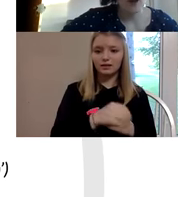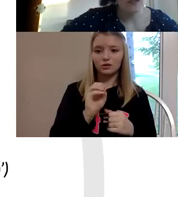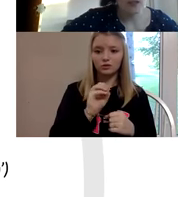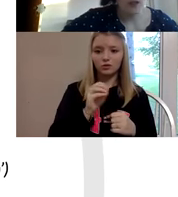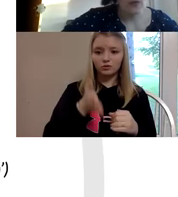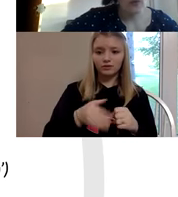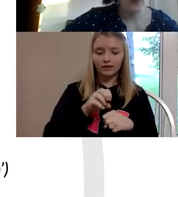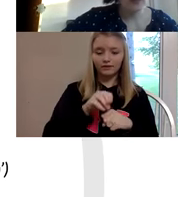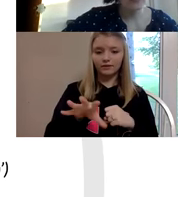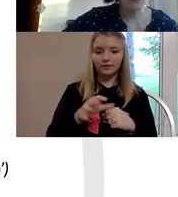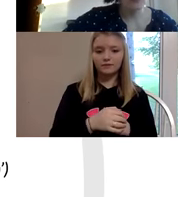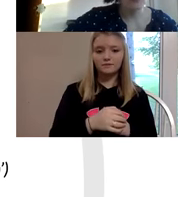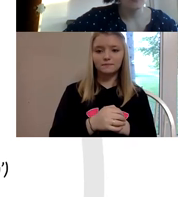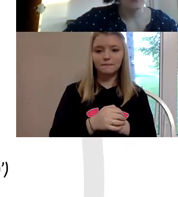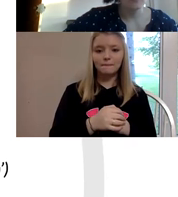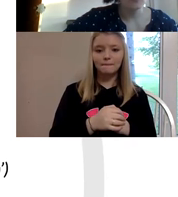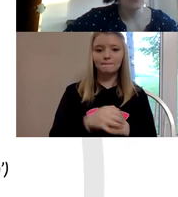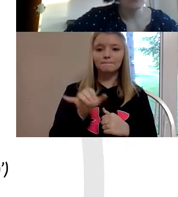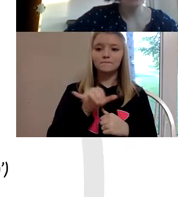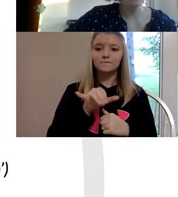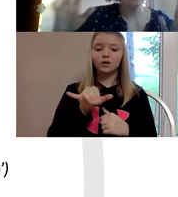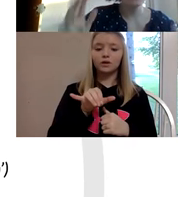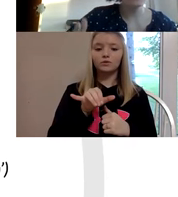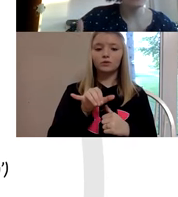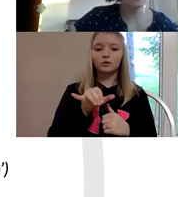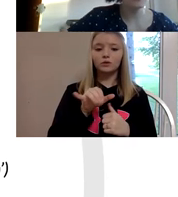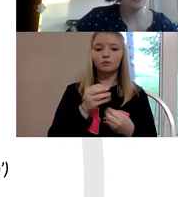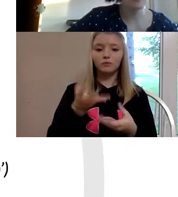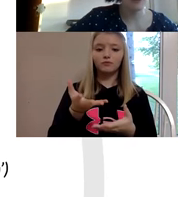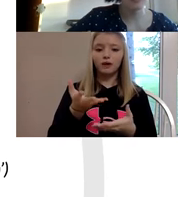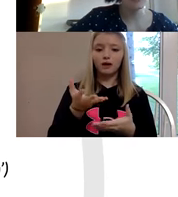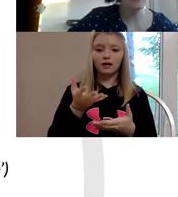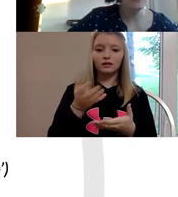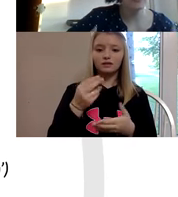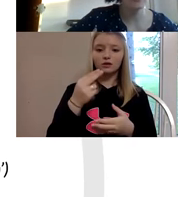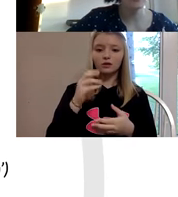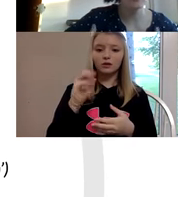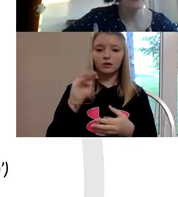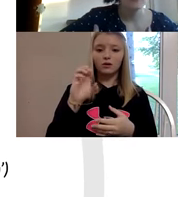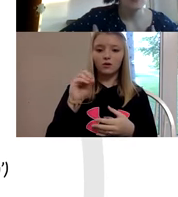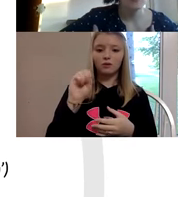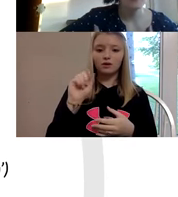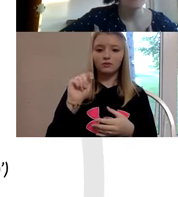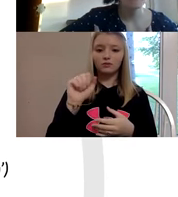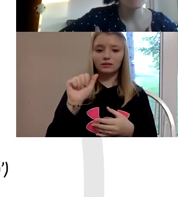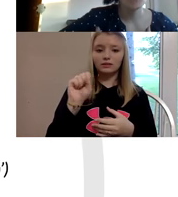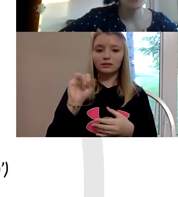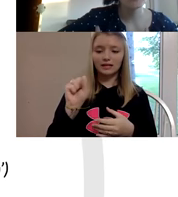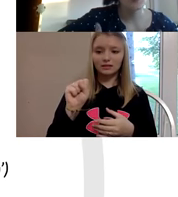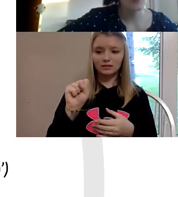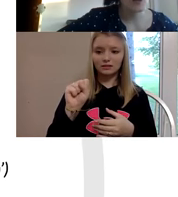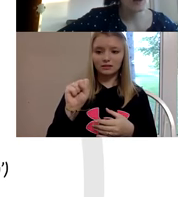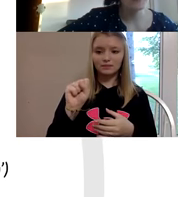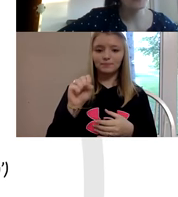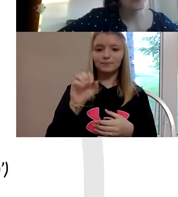And it also creates a beautiful homeostasis in the body and